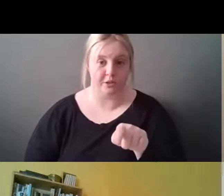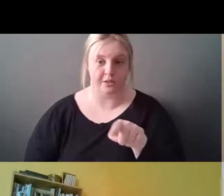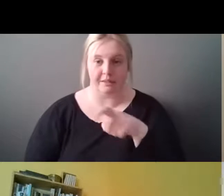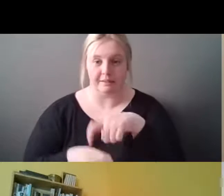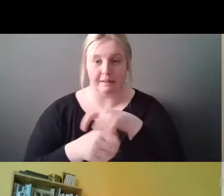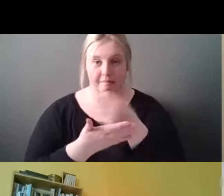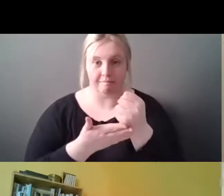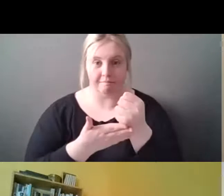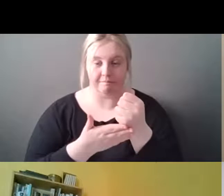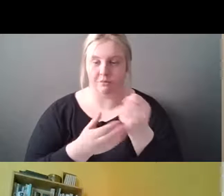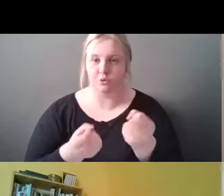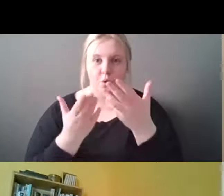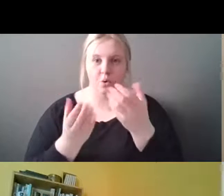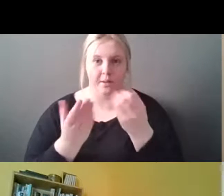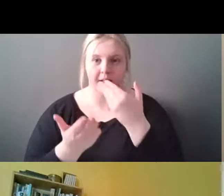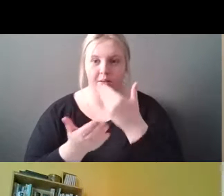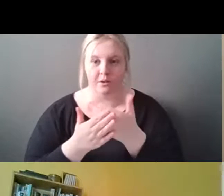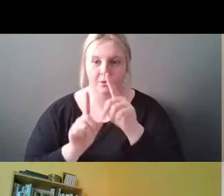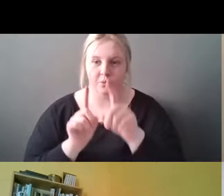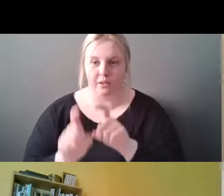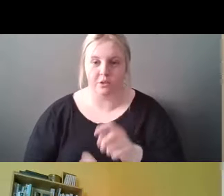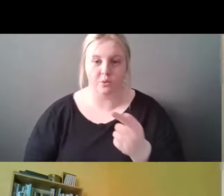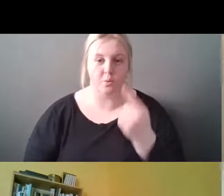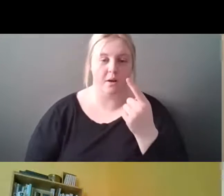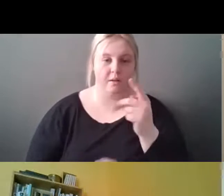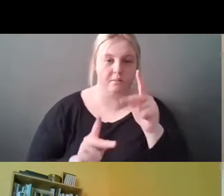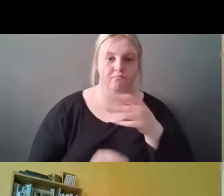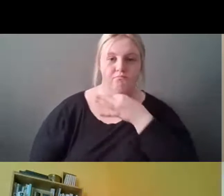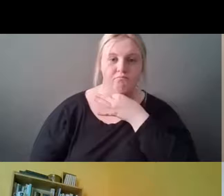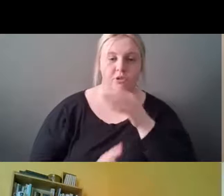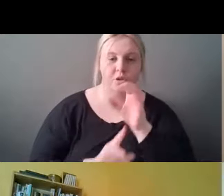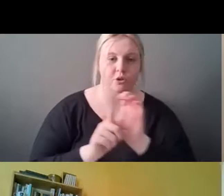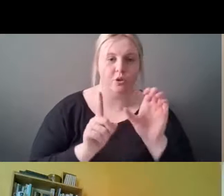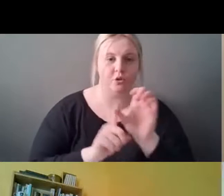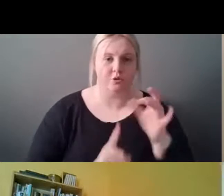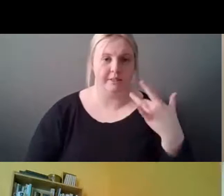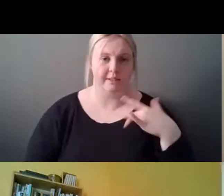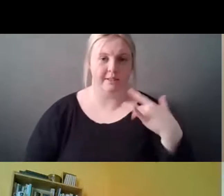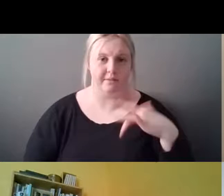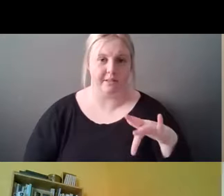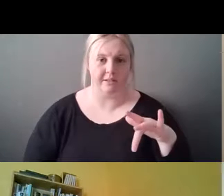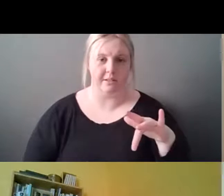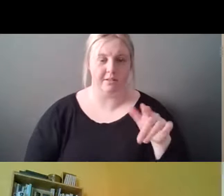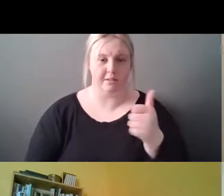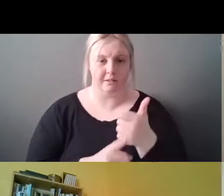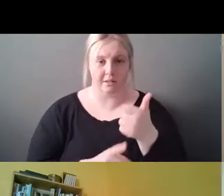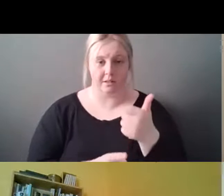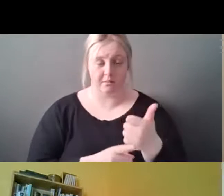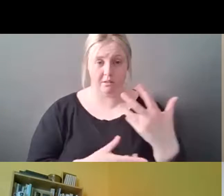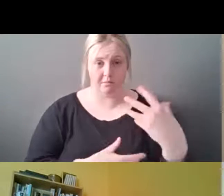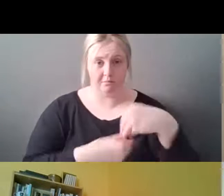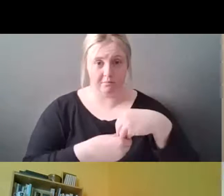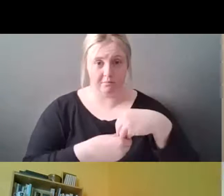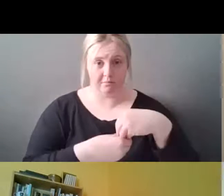out of time, but there's so many good ones. Somebody was inquiring about cultural sensitivities. Are they taken into consideration in the